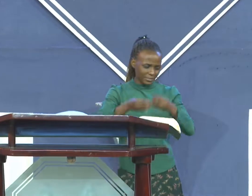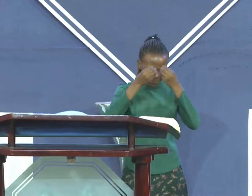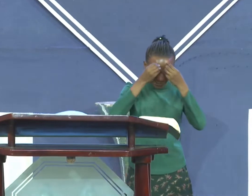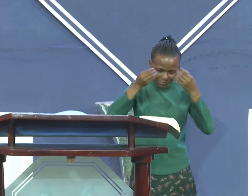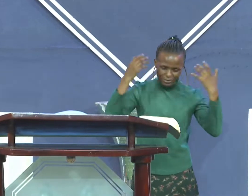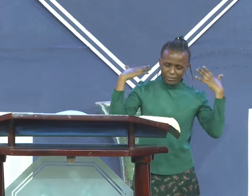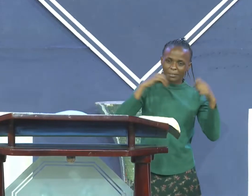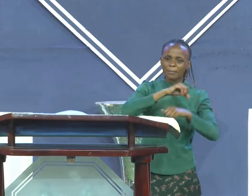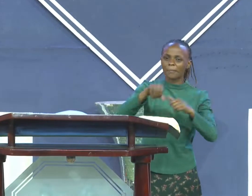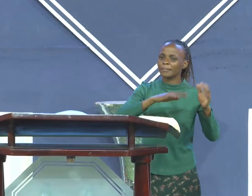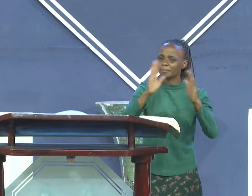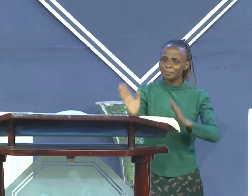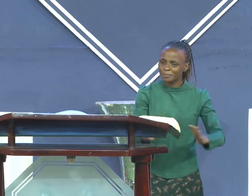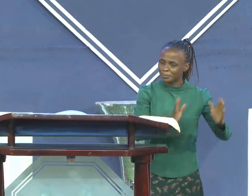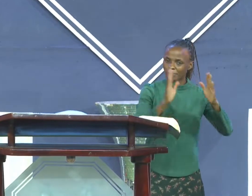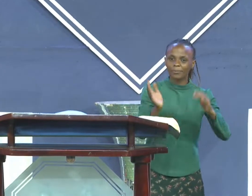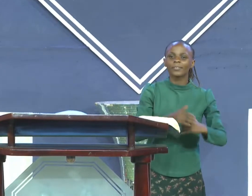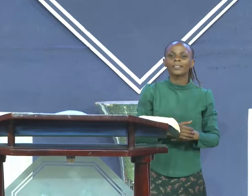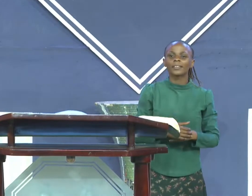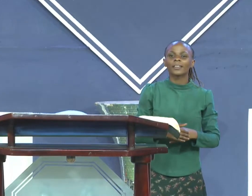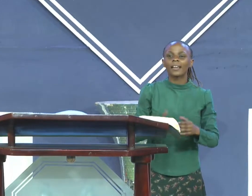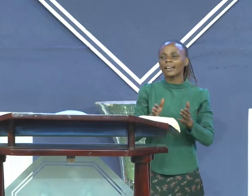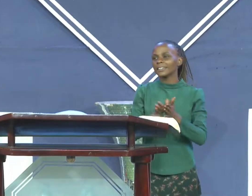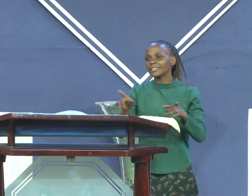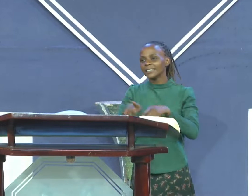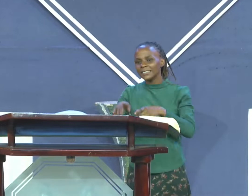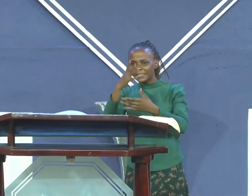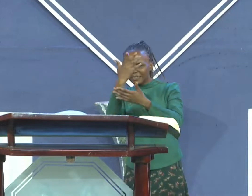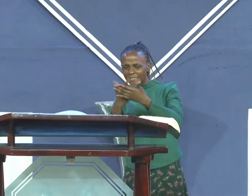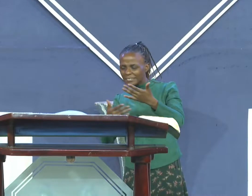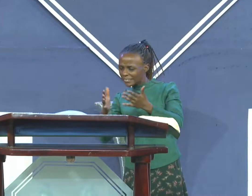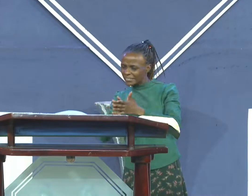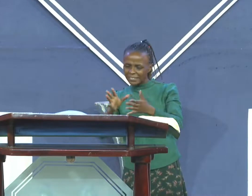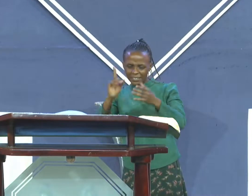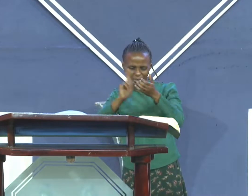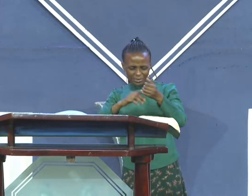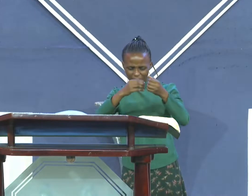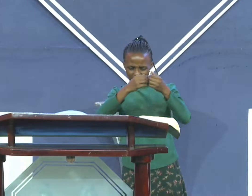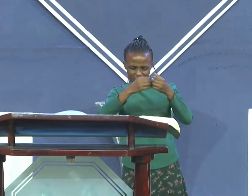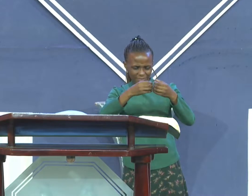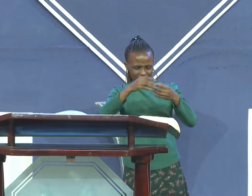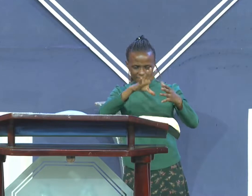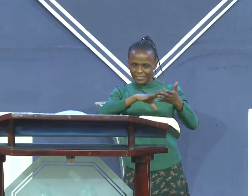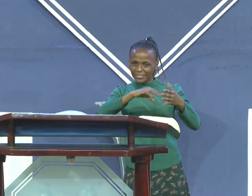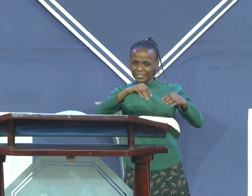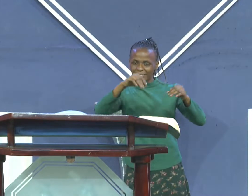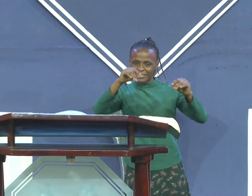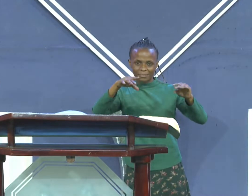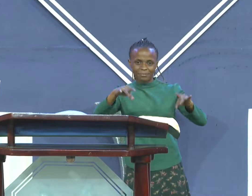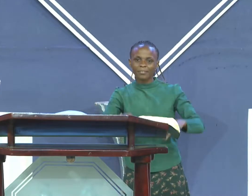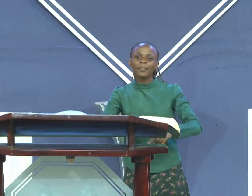had placed somewhere their plan, and even the cobwebs have covered the plan.